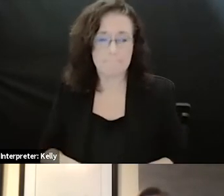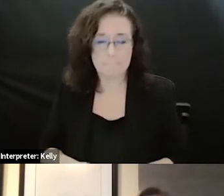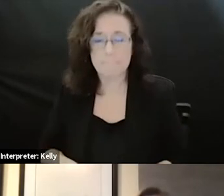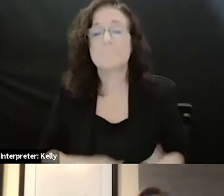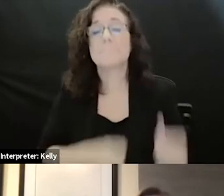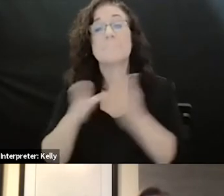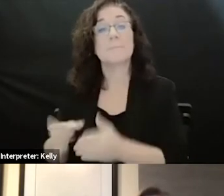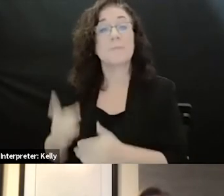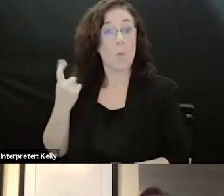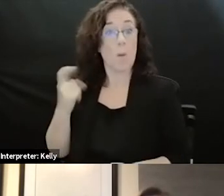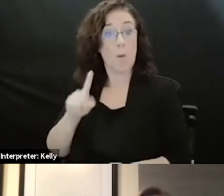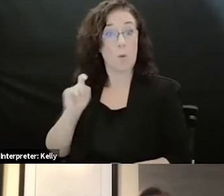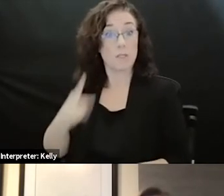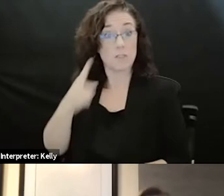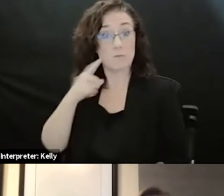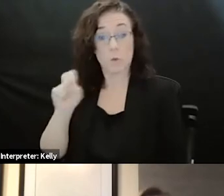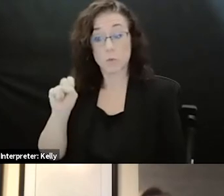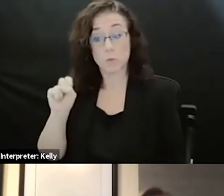governor's